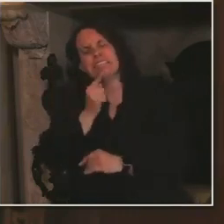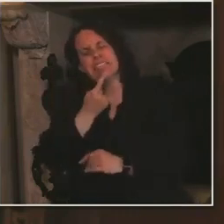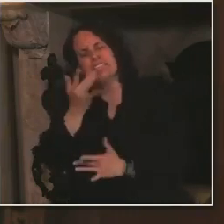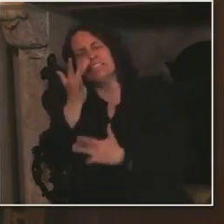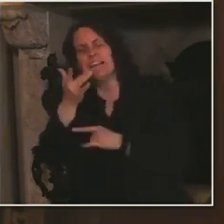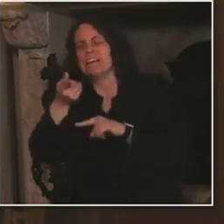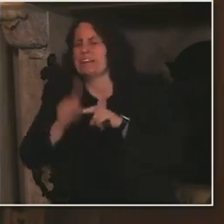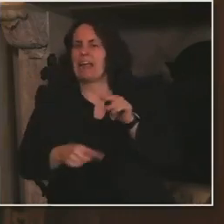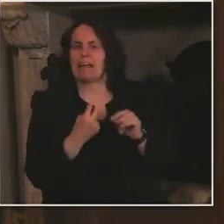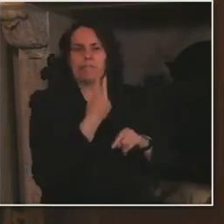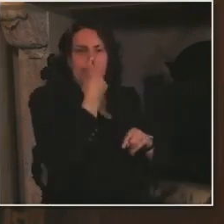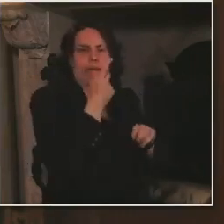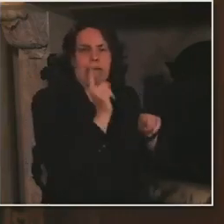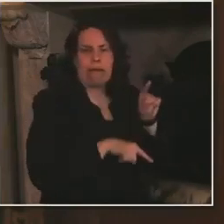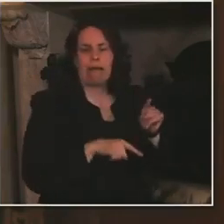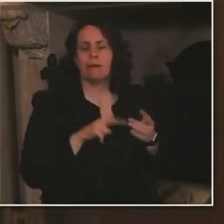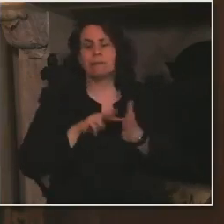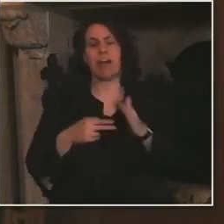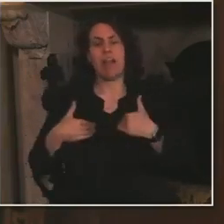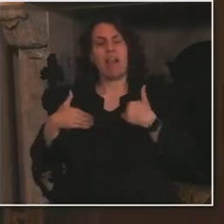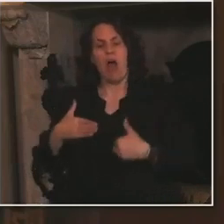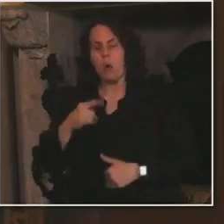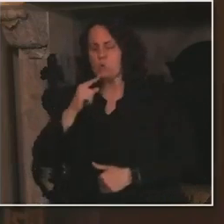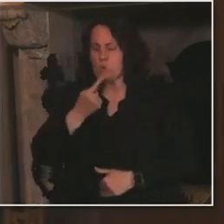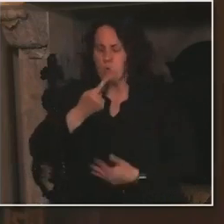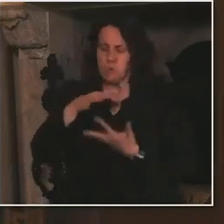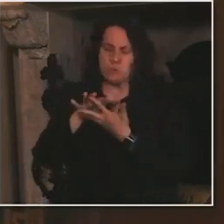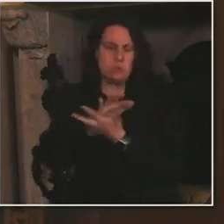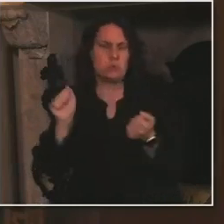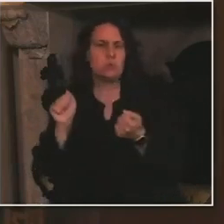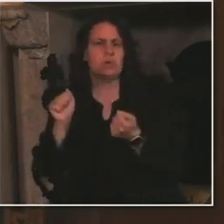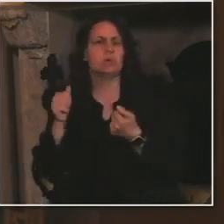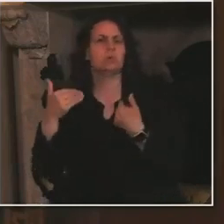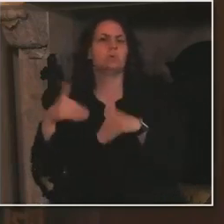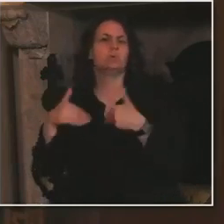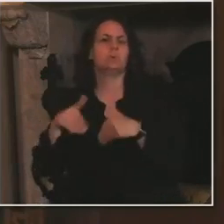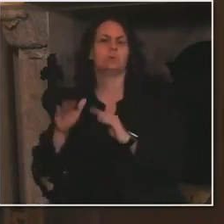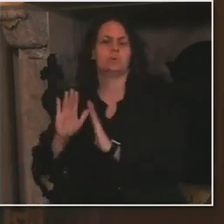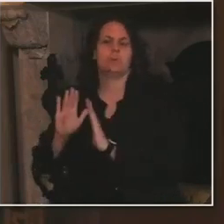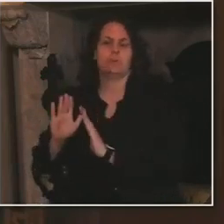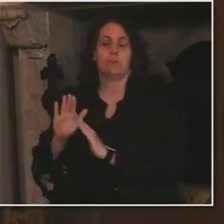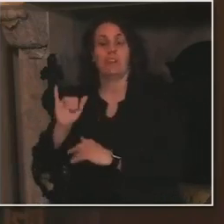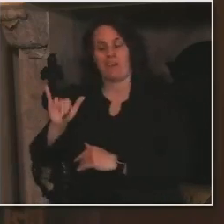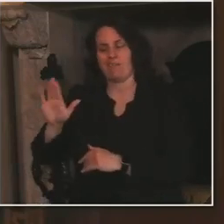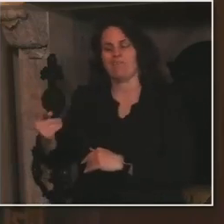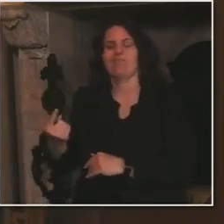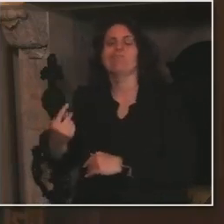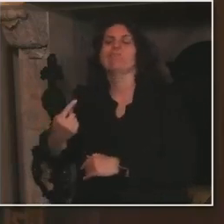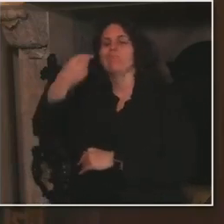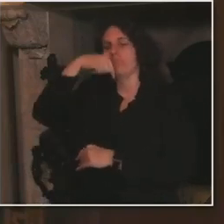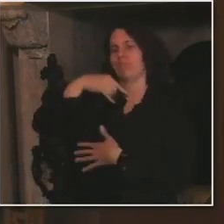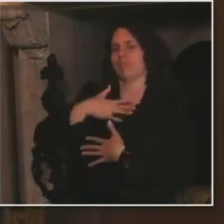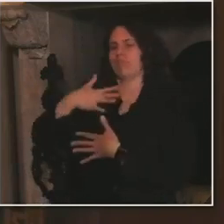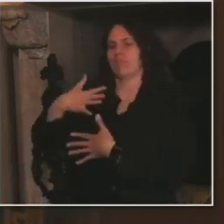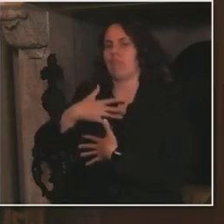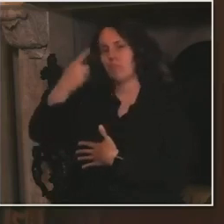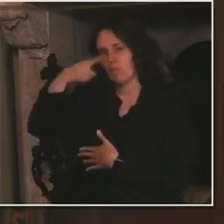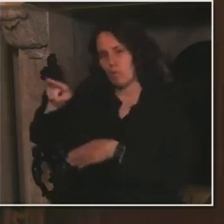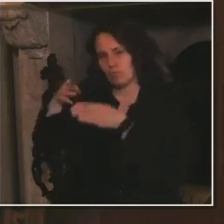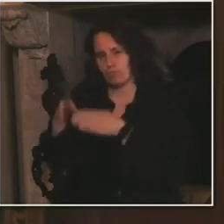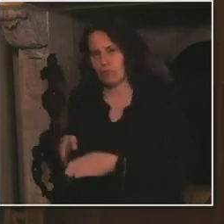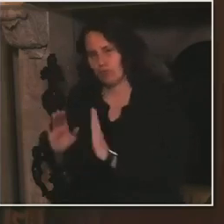a significant degree and this disease is very severe, ventilators are typically needed and the outcomes can